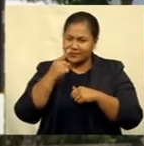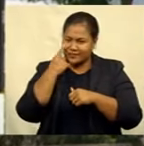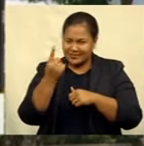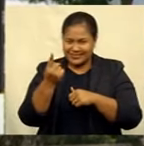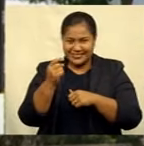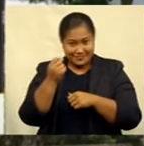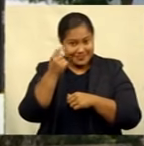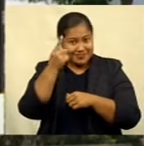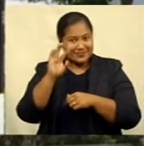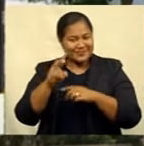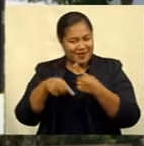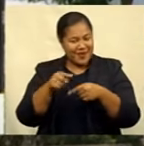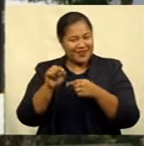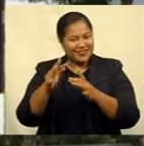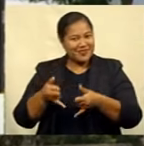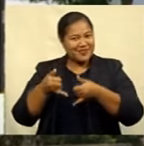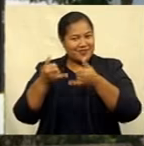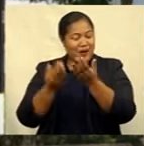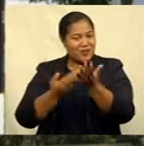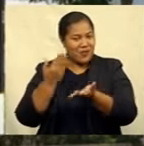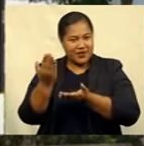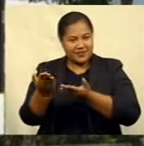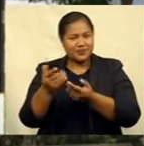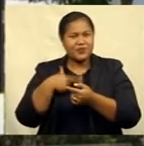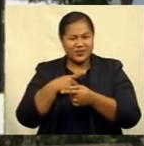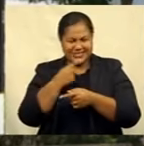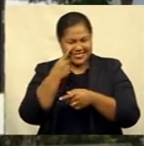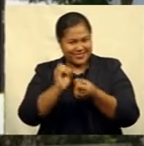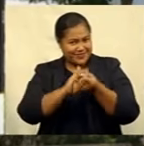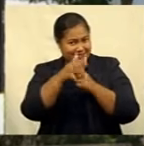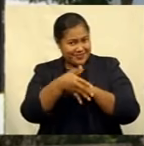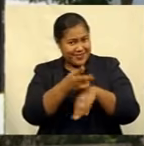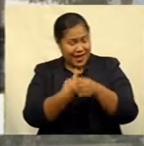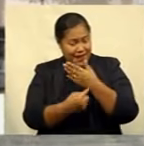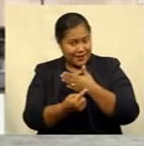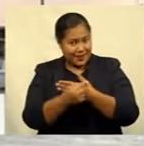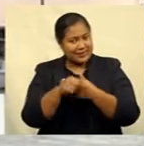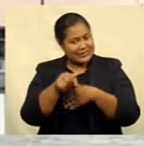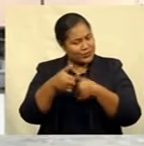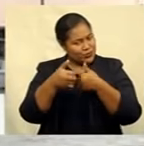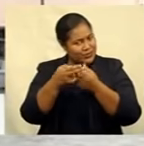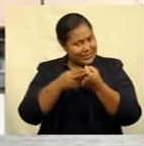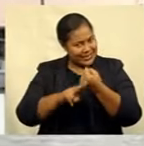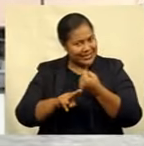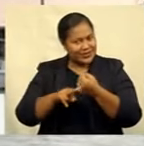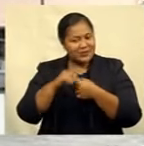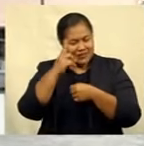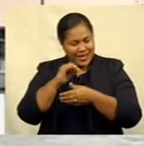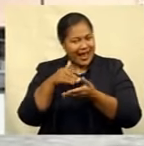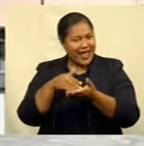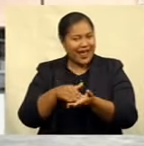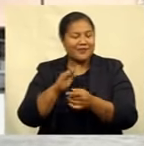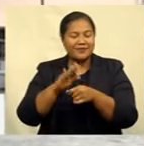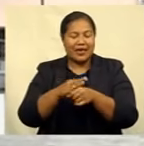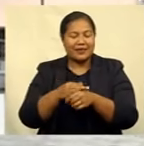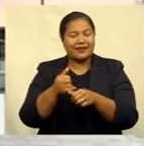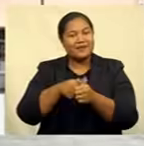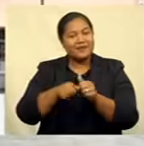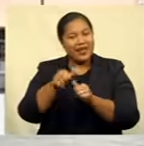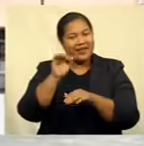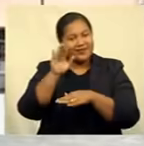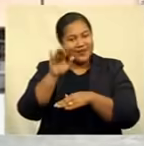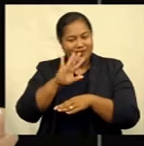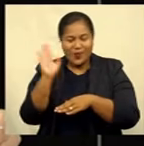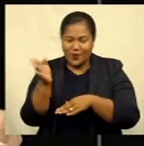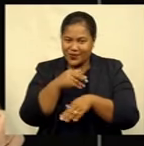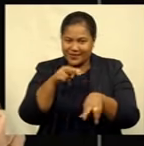a prestigious award. He says given the current COVID-19 circumstances, this good news will help make a better future for everyone in